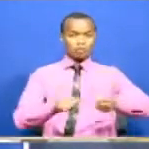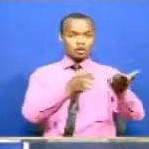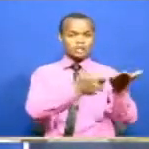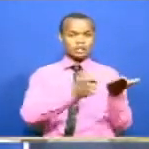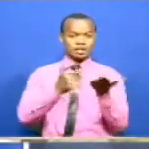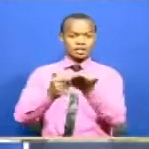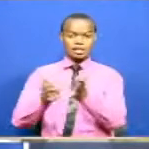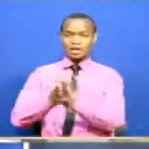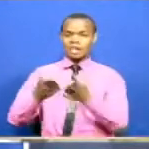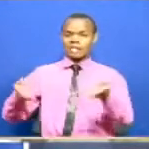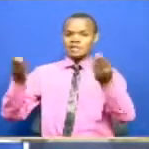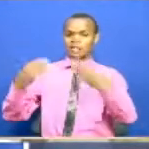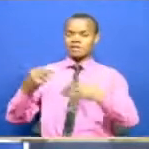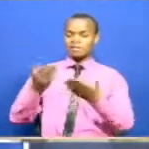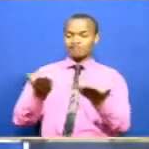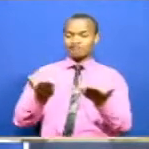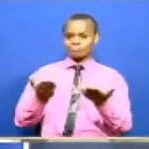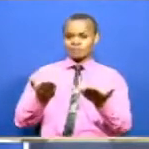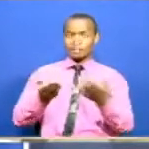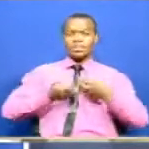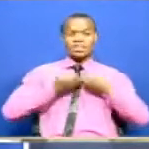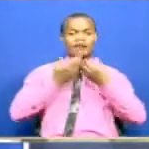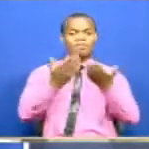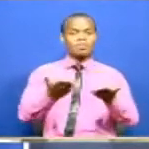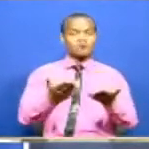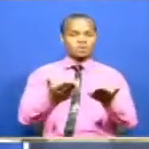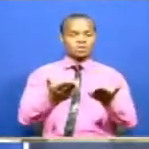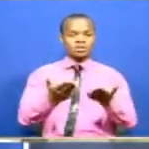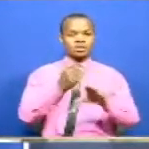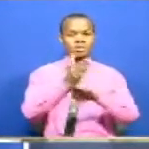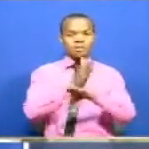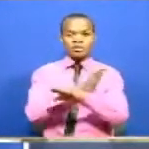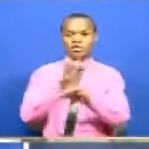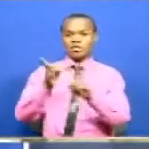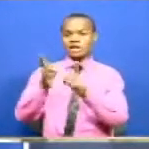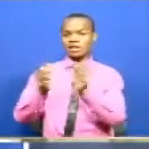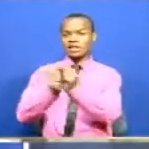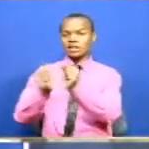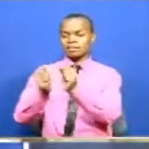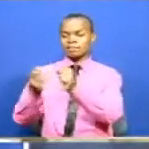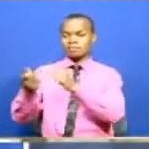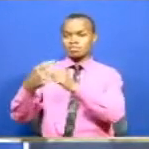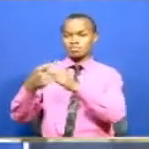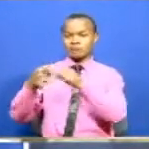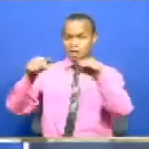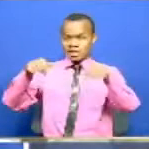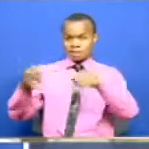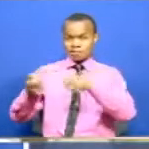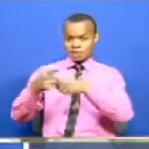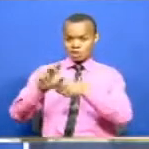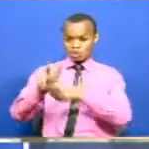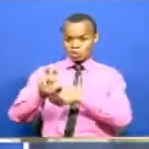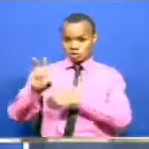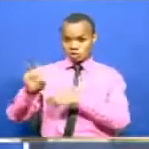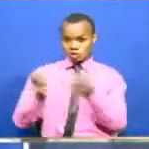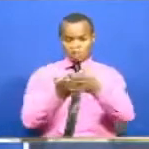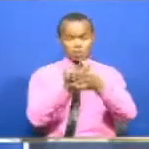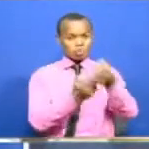us the final document or on before 10th August 2020. Both senators will agree on how